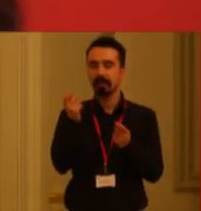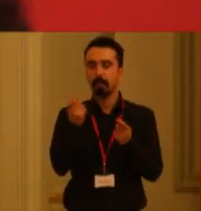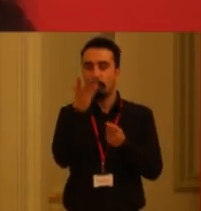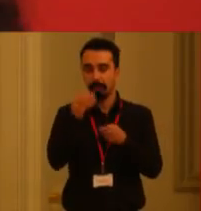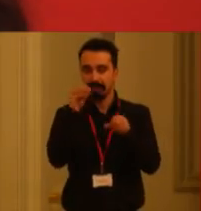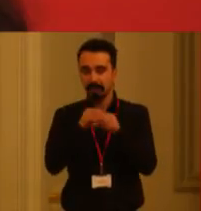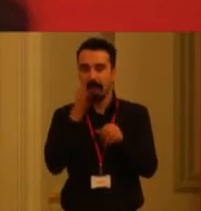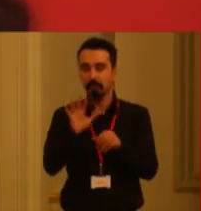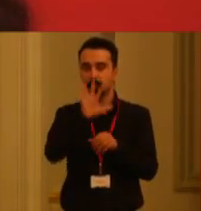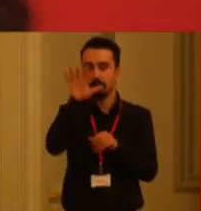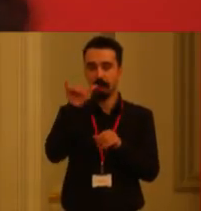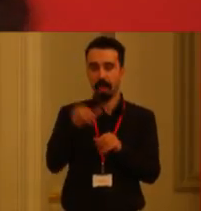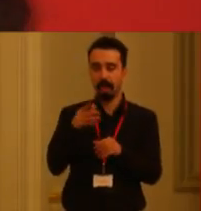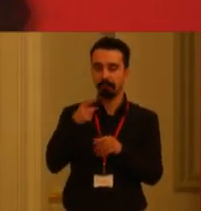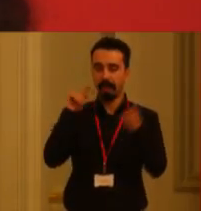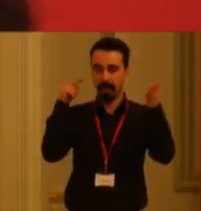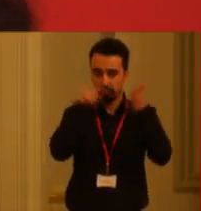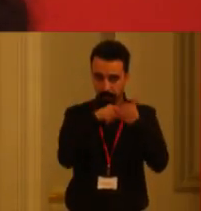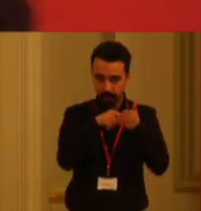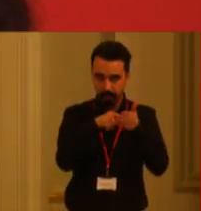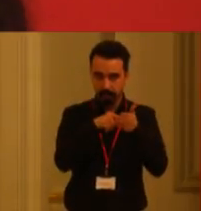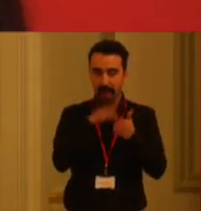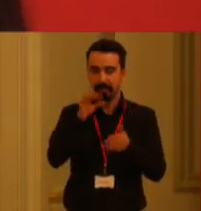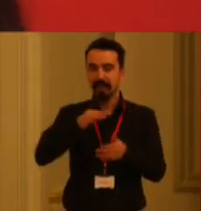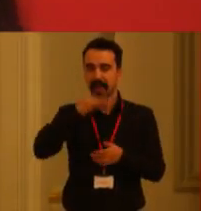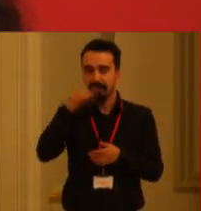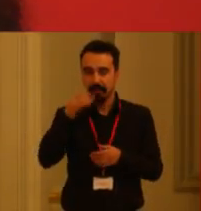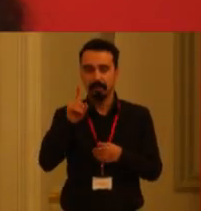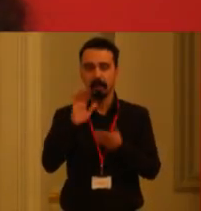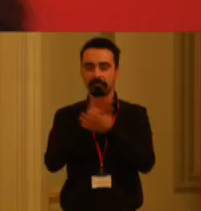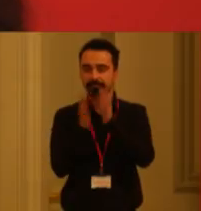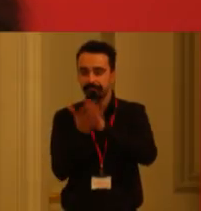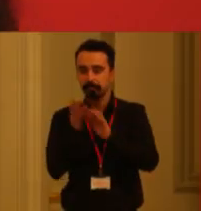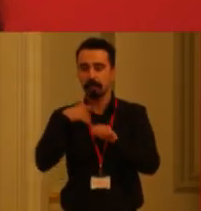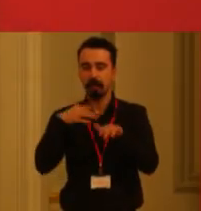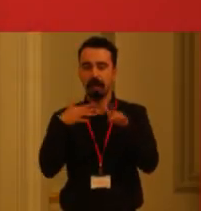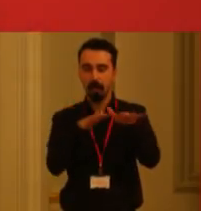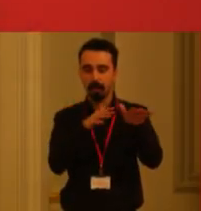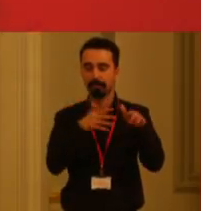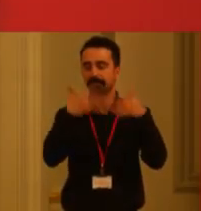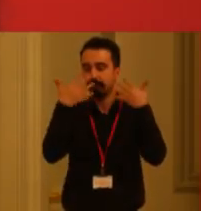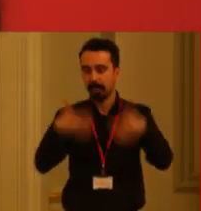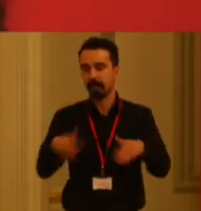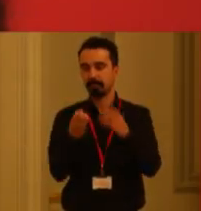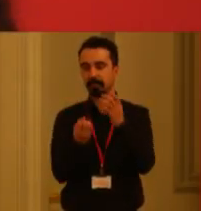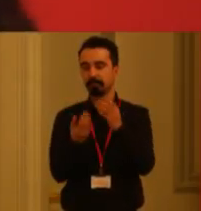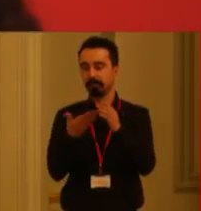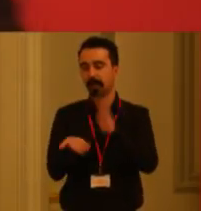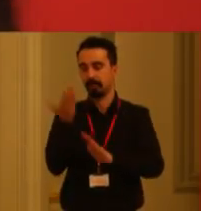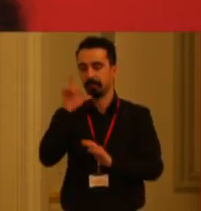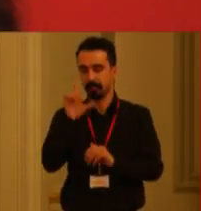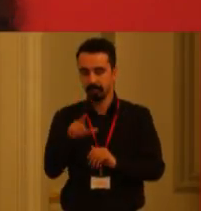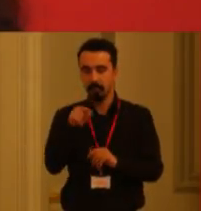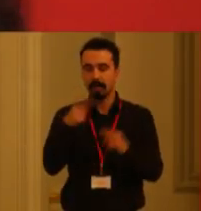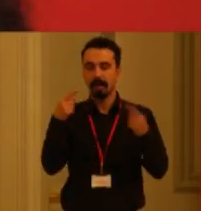as such, which it is, we have to ensure that there's access to social rights and that there are no hurdles